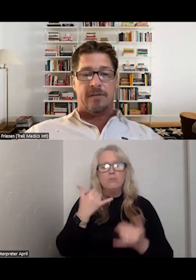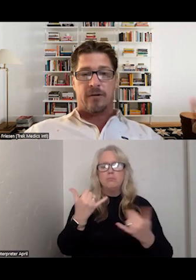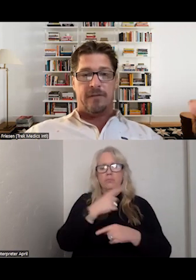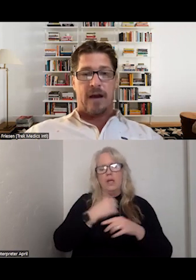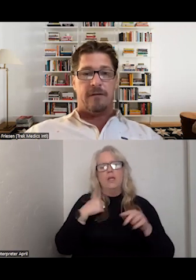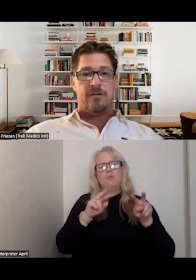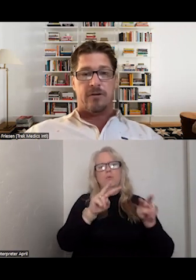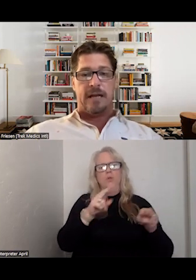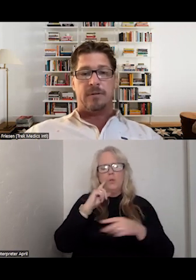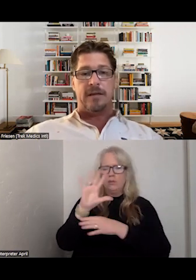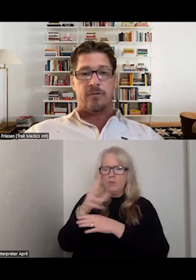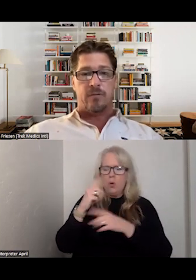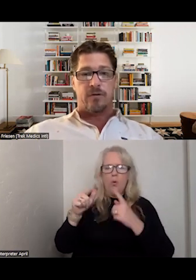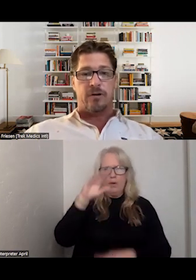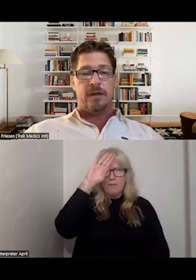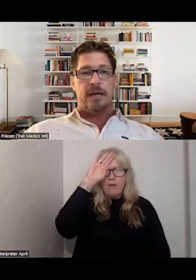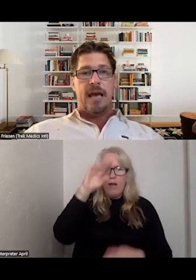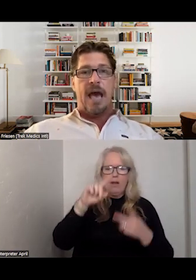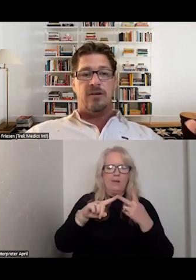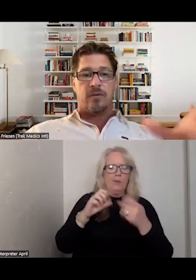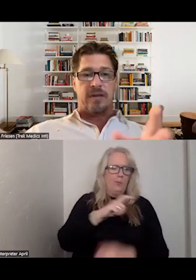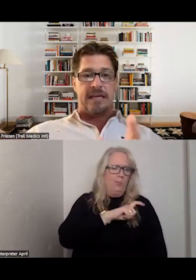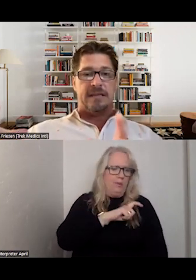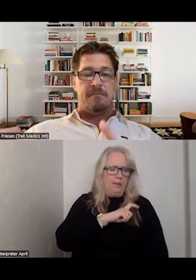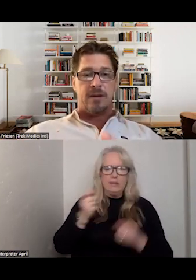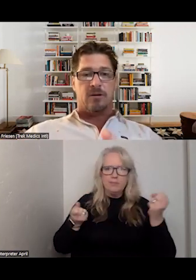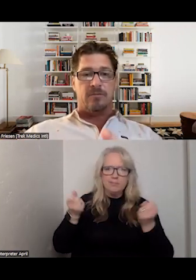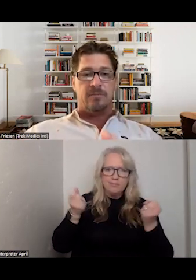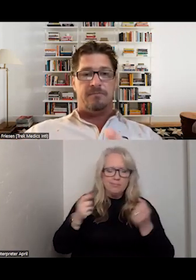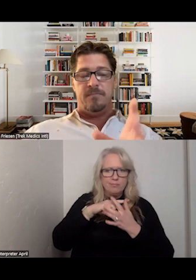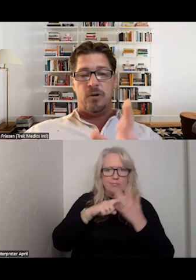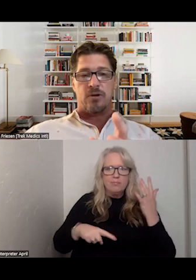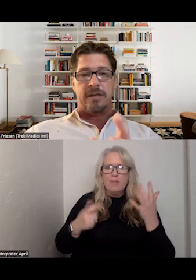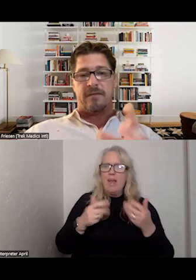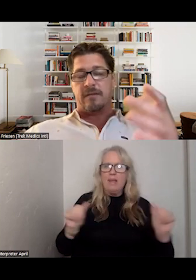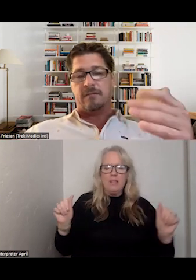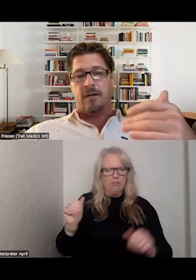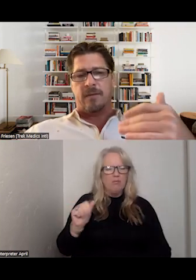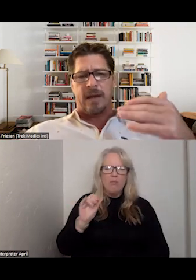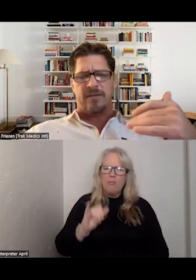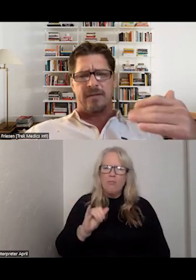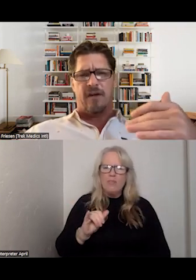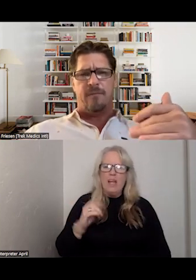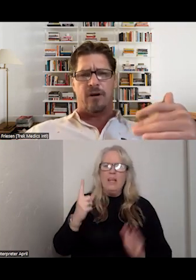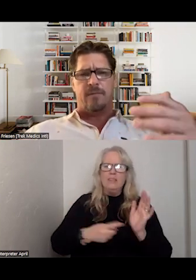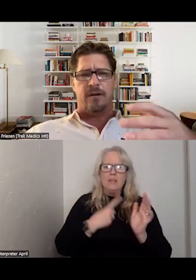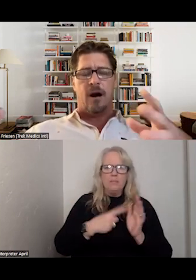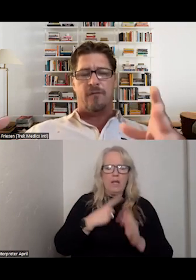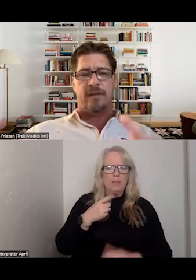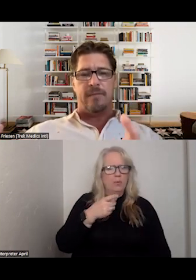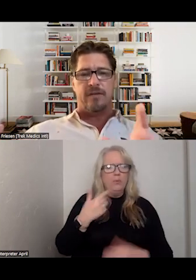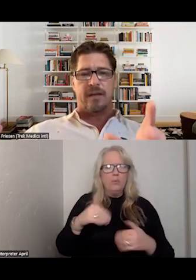an ambulance or any fire engine or any police cruiser, and you'll see in the middle, usually it's, sometimes it's a tough book,